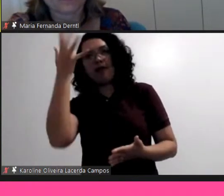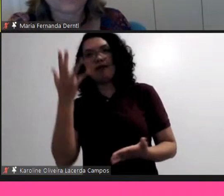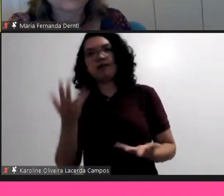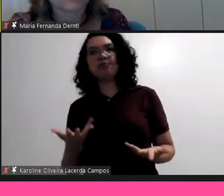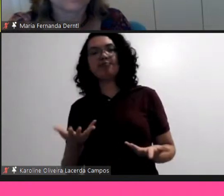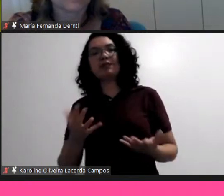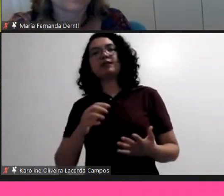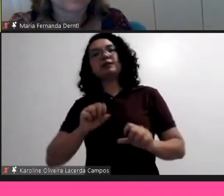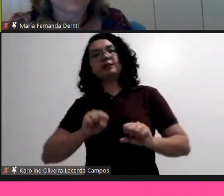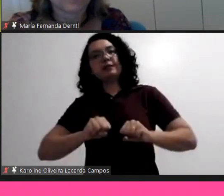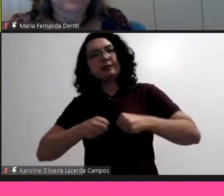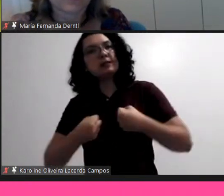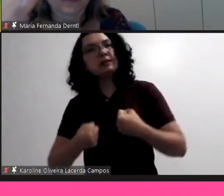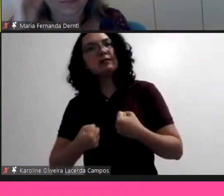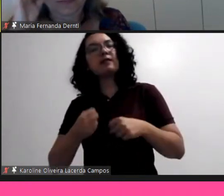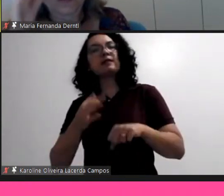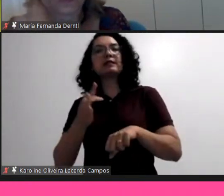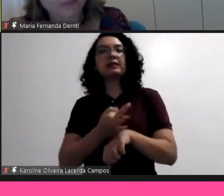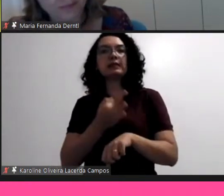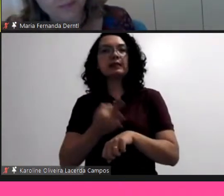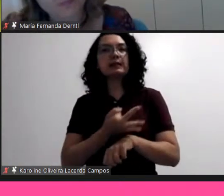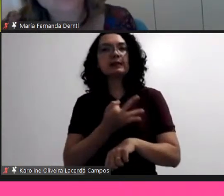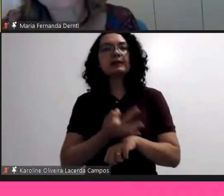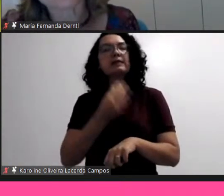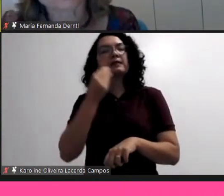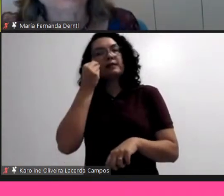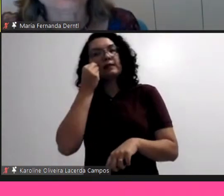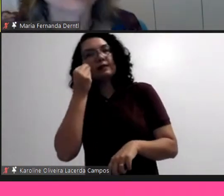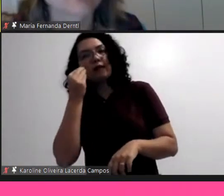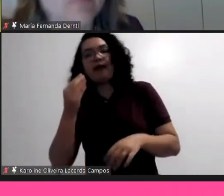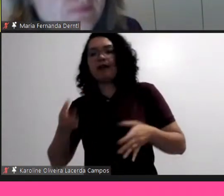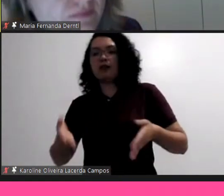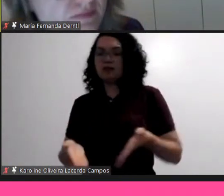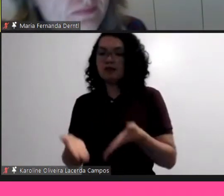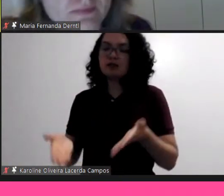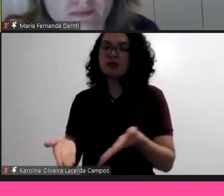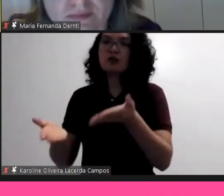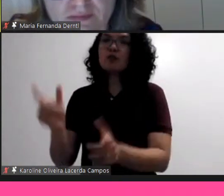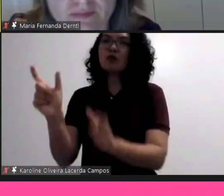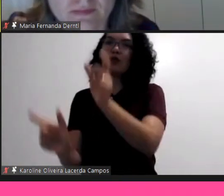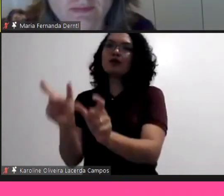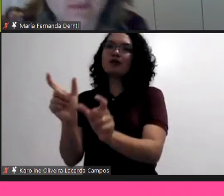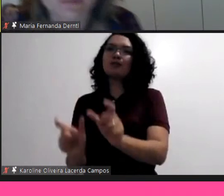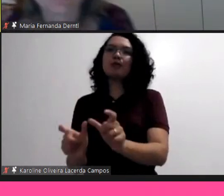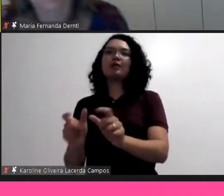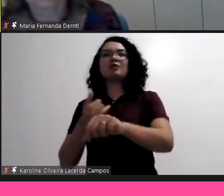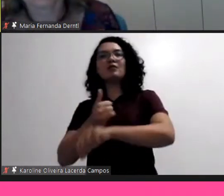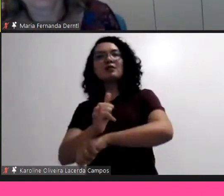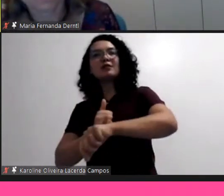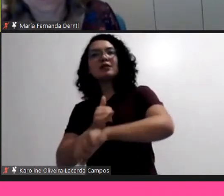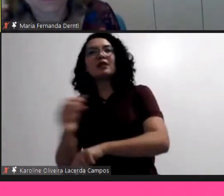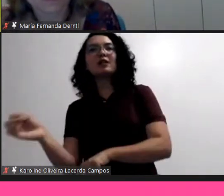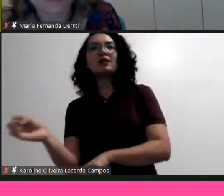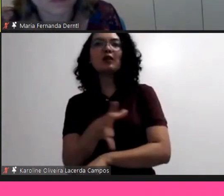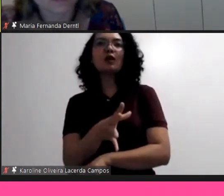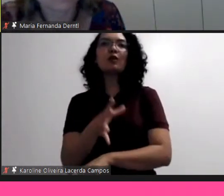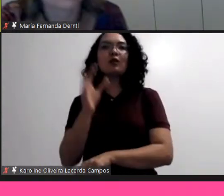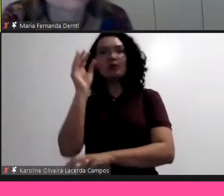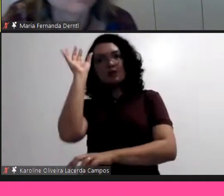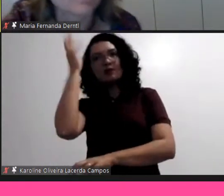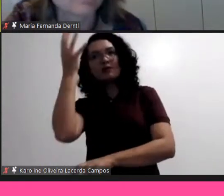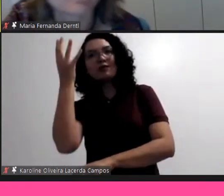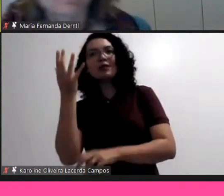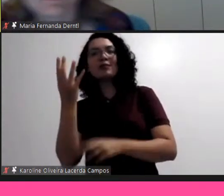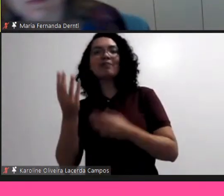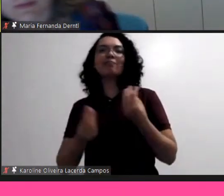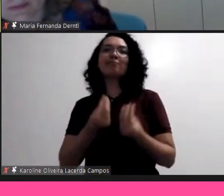to try and show them different things of doing it. But in terms of practical solutions, that really has to happen right now. I